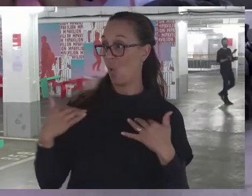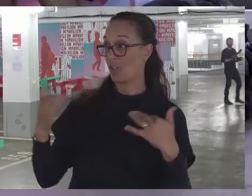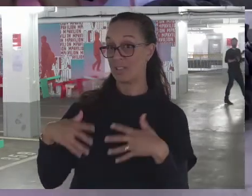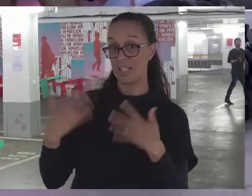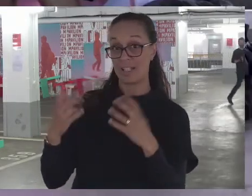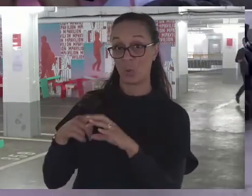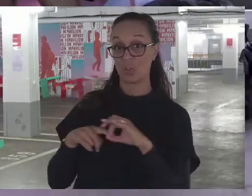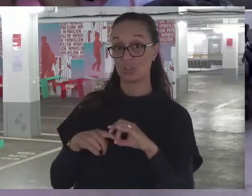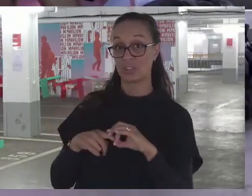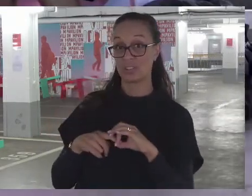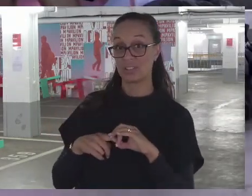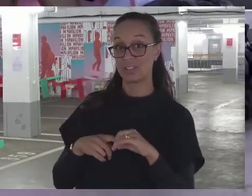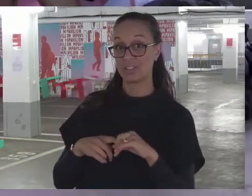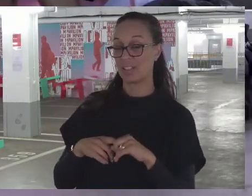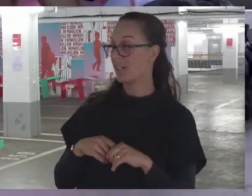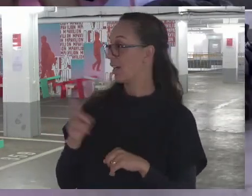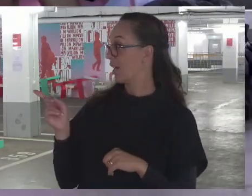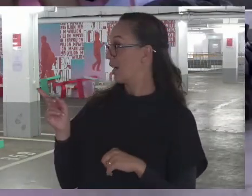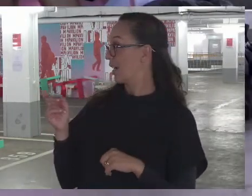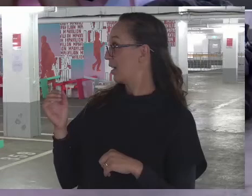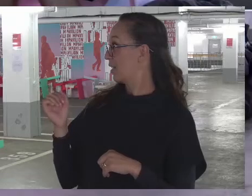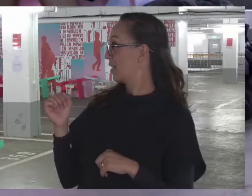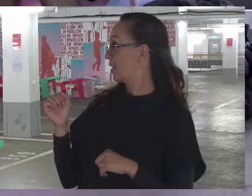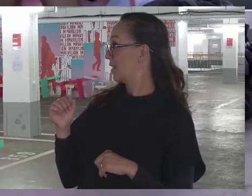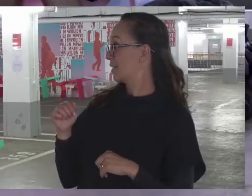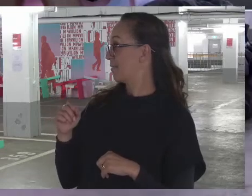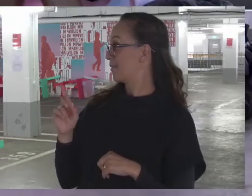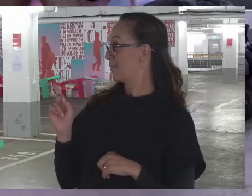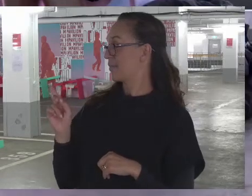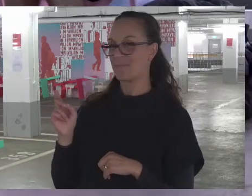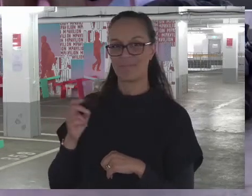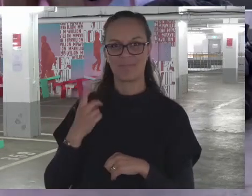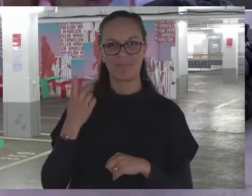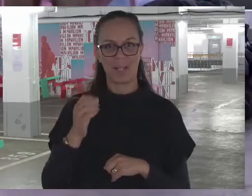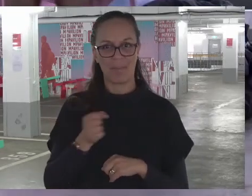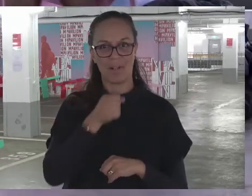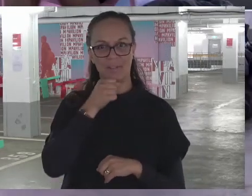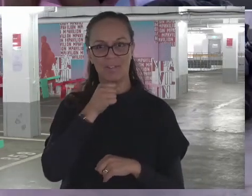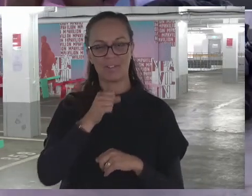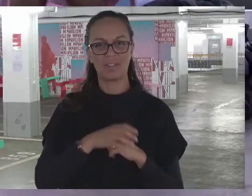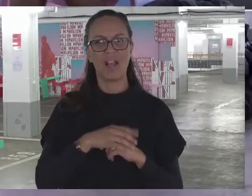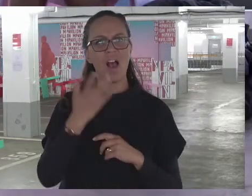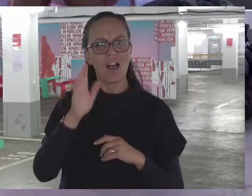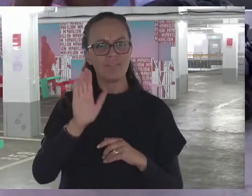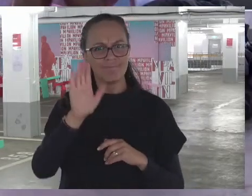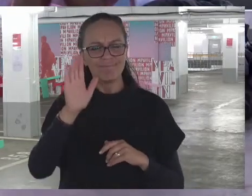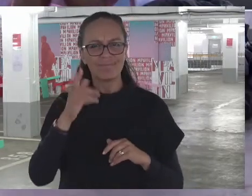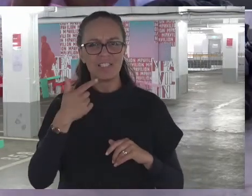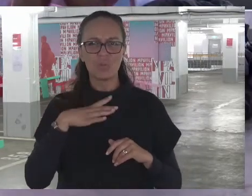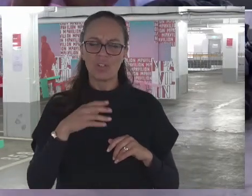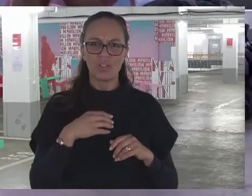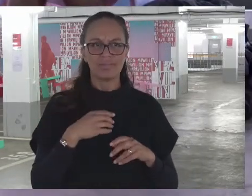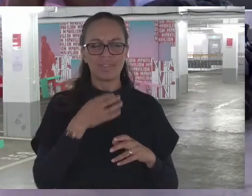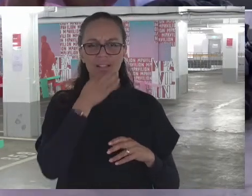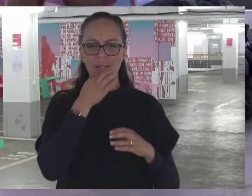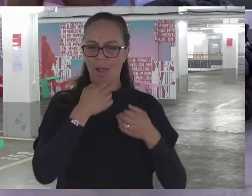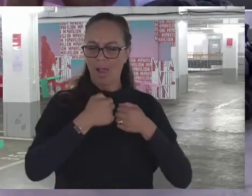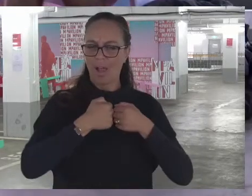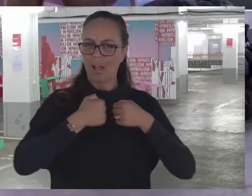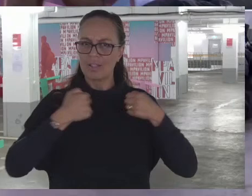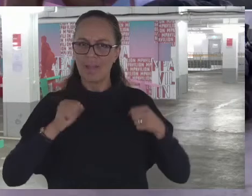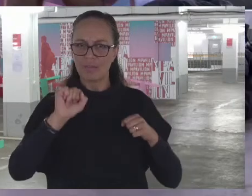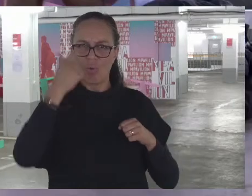audience? We do. Okay, let's just get the microphone to you. Just to expand on the